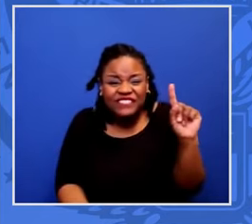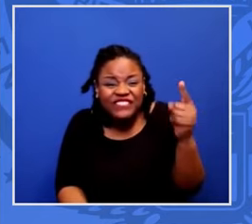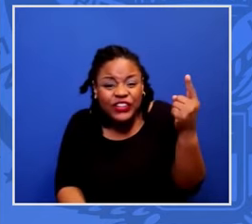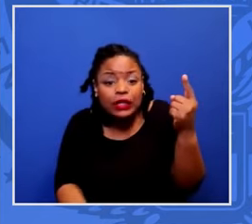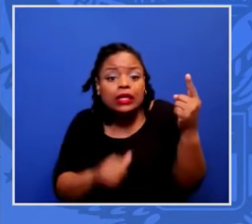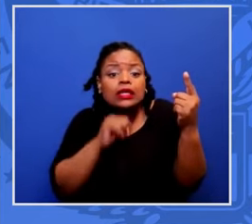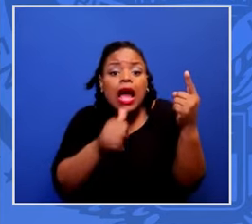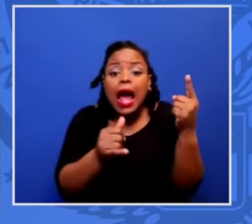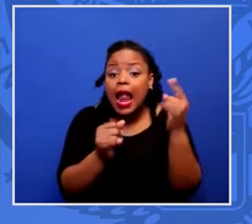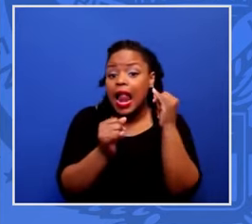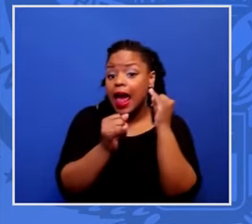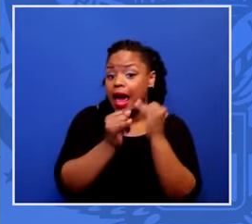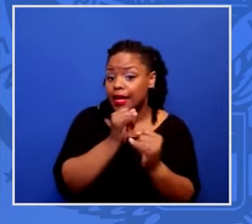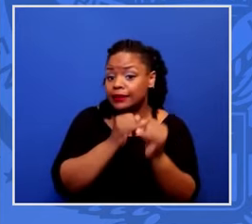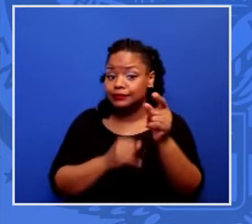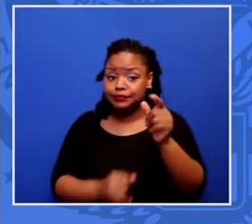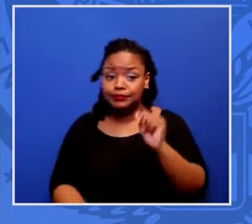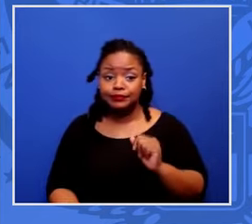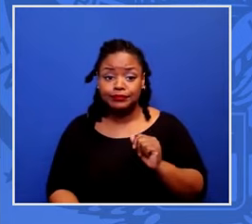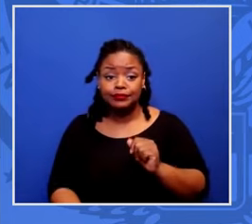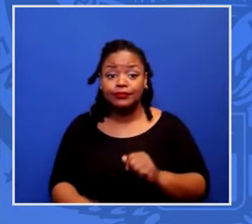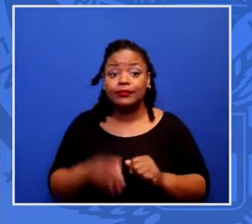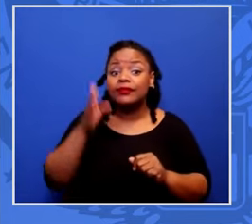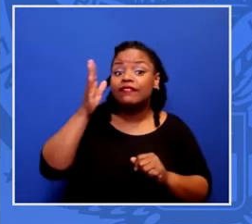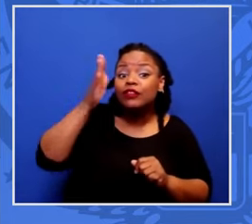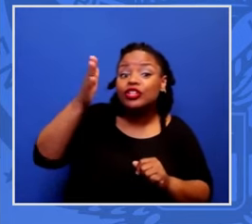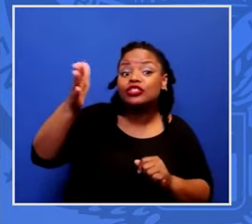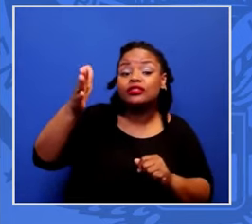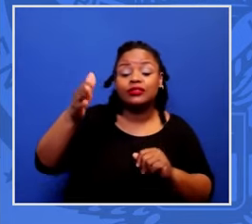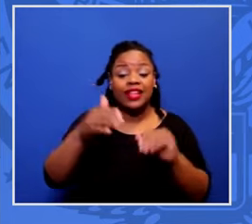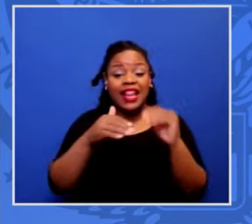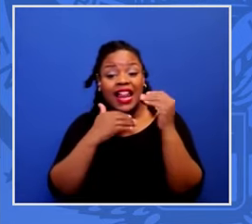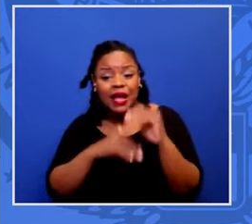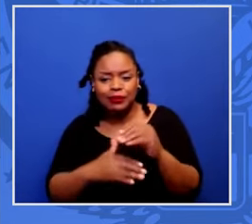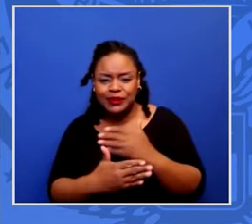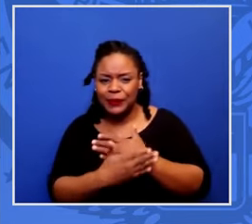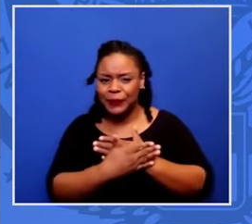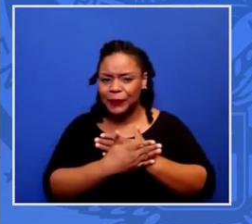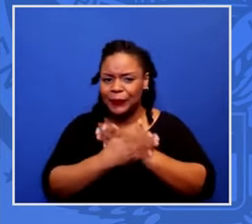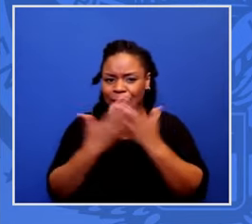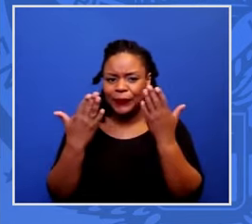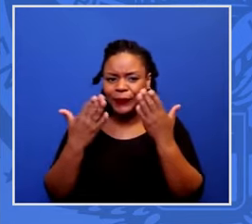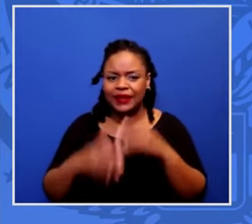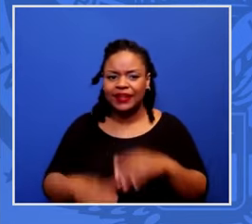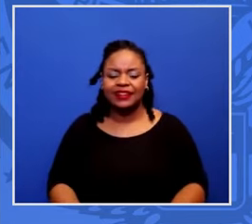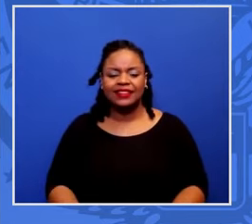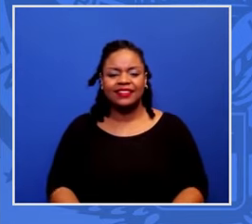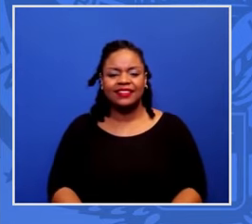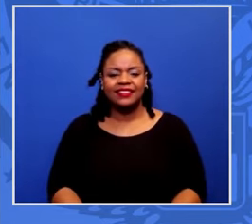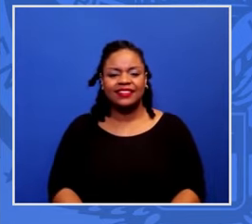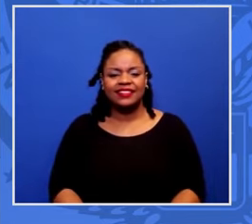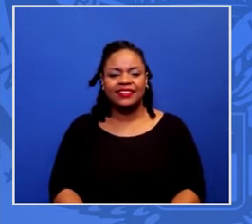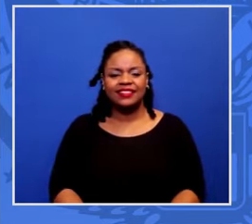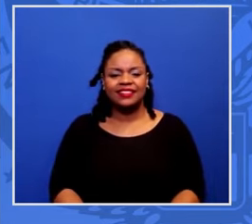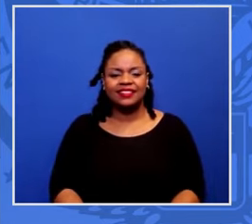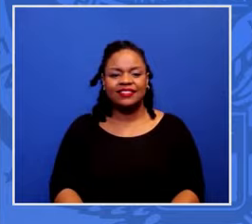To celebrate this historic day, some extraordinary Broadway performers have come together to provide